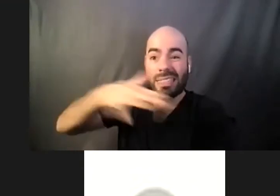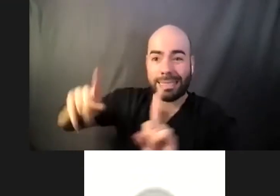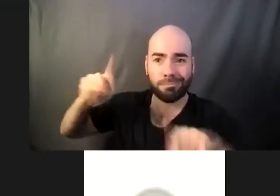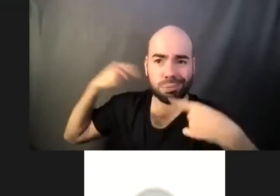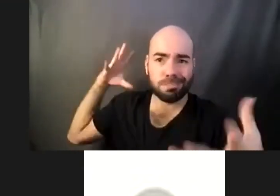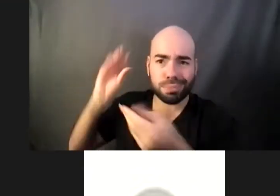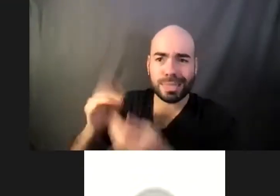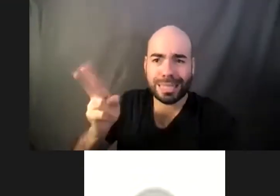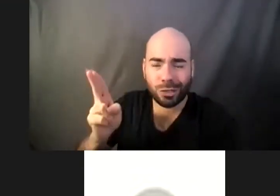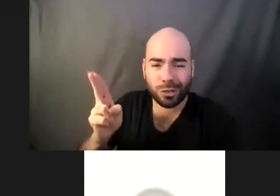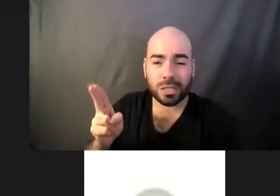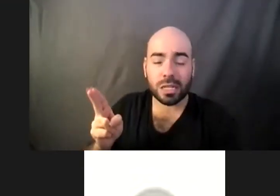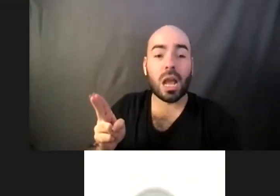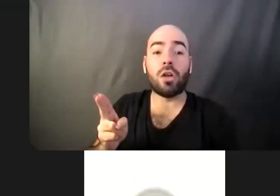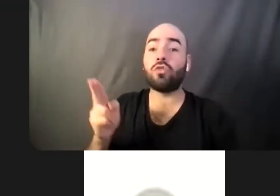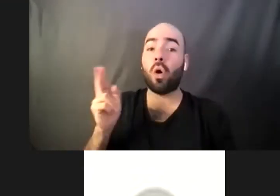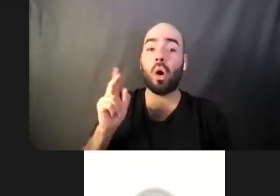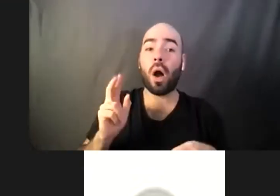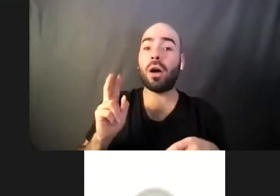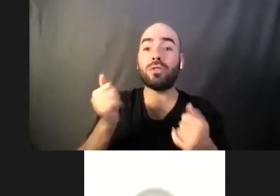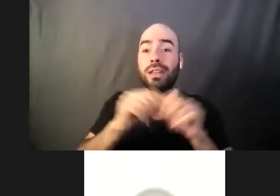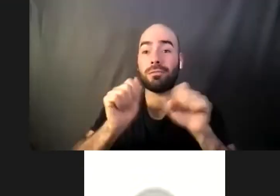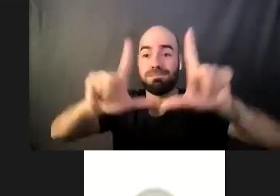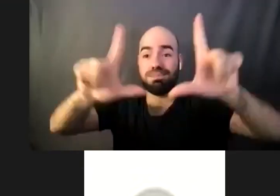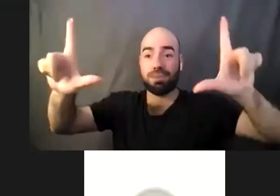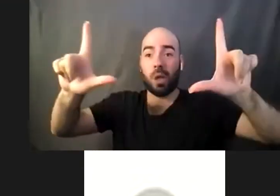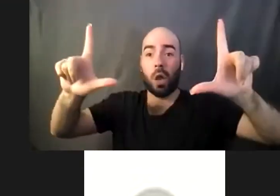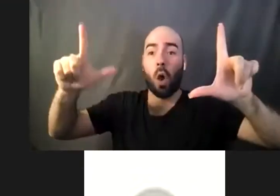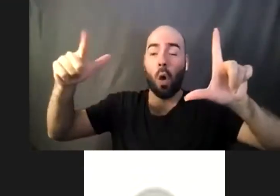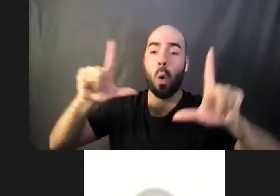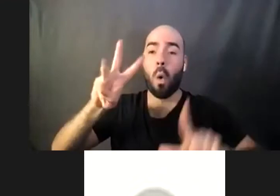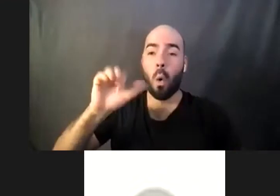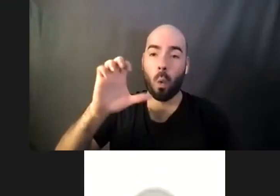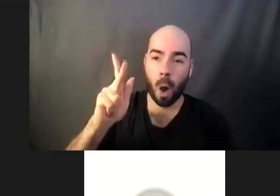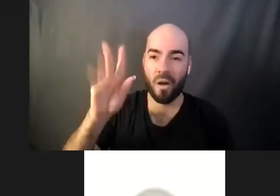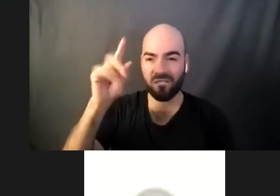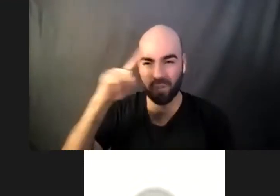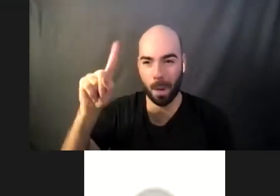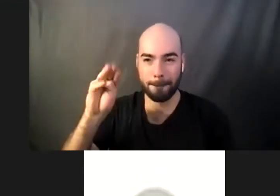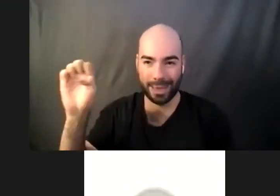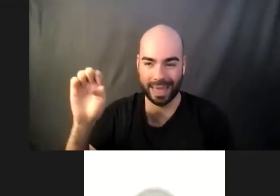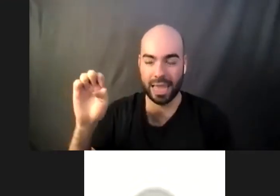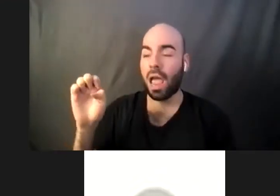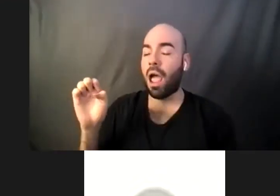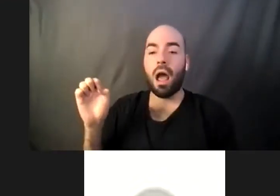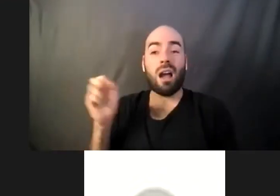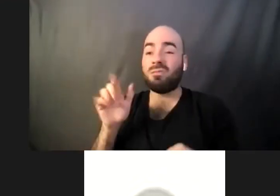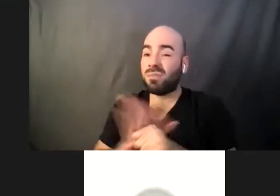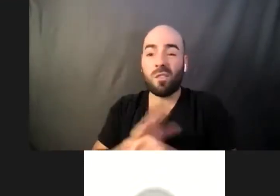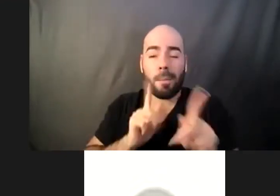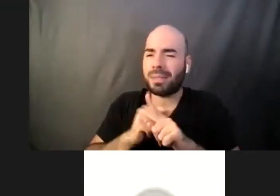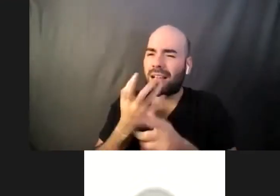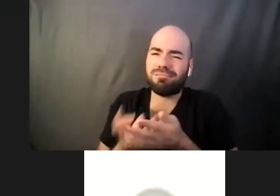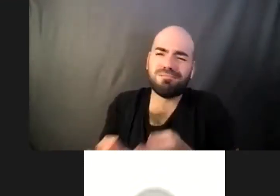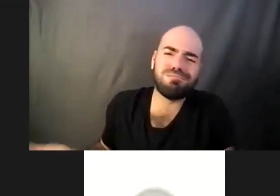up, when they came up, Walker B, and then like when it was over, I mean, they stood up, it was rumbling, and